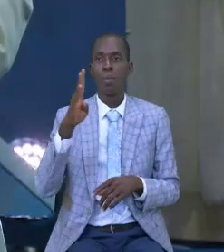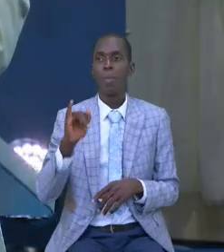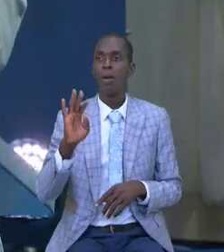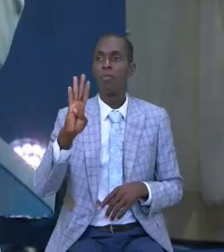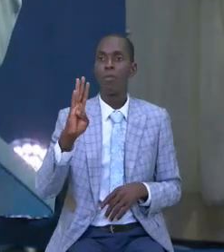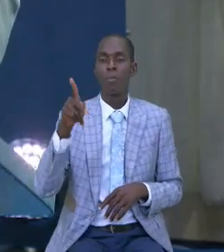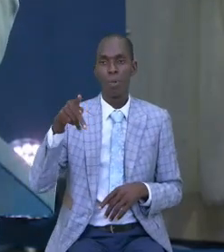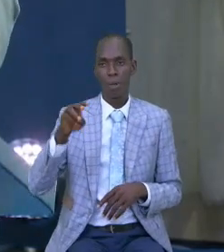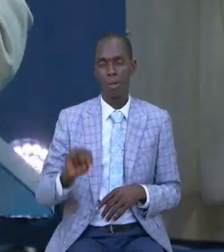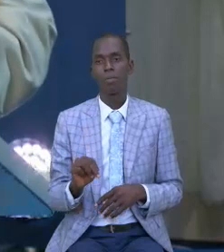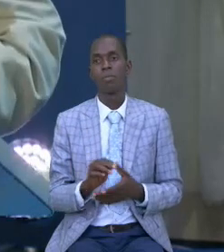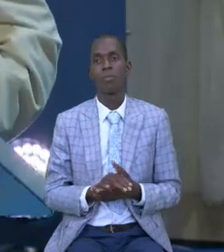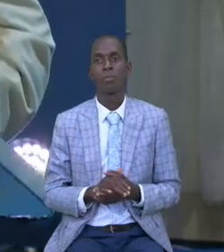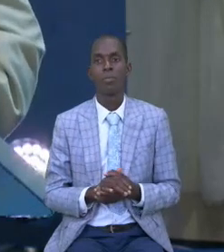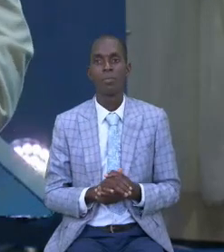p.m.